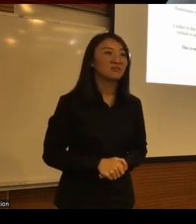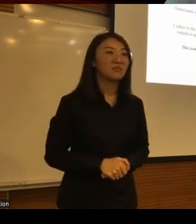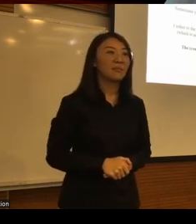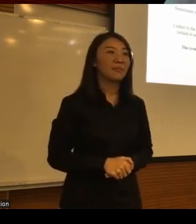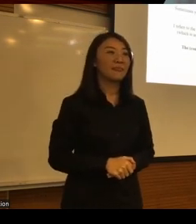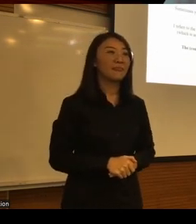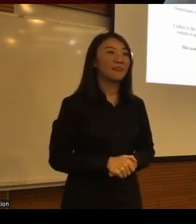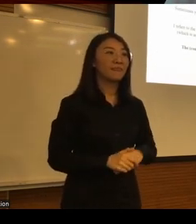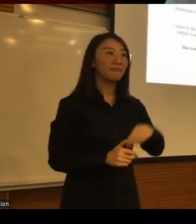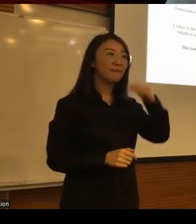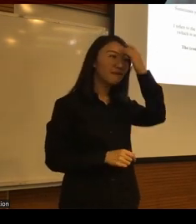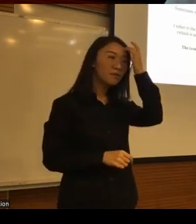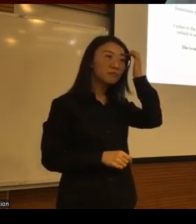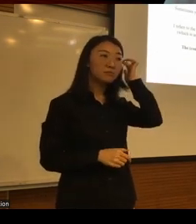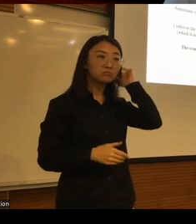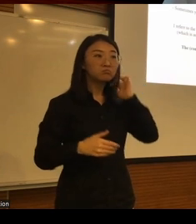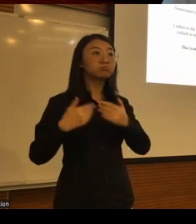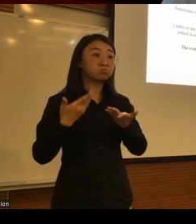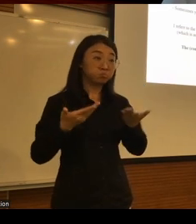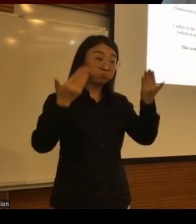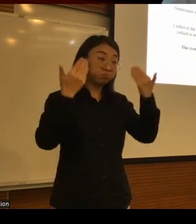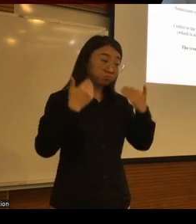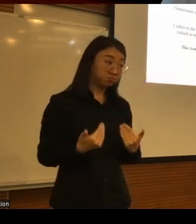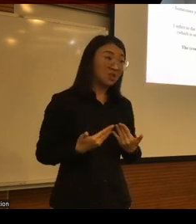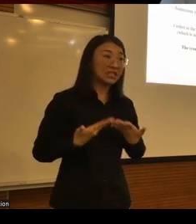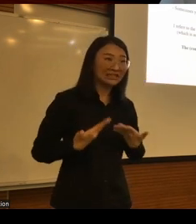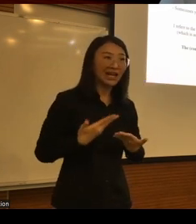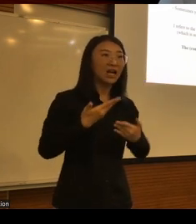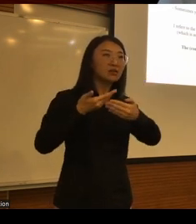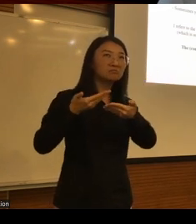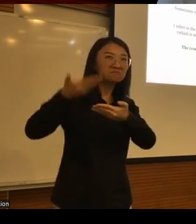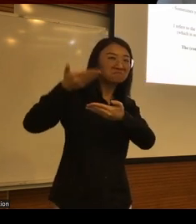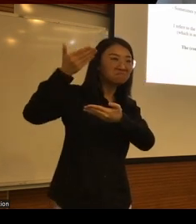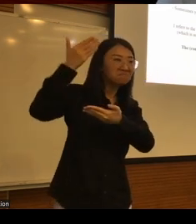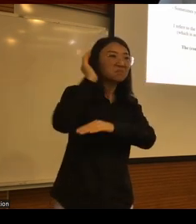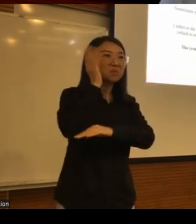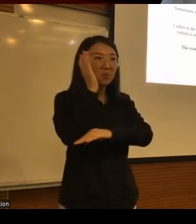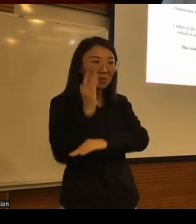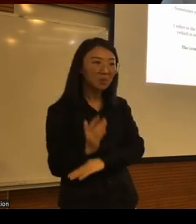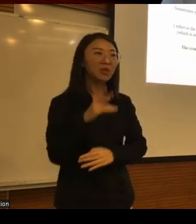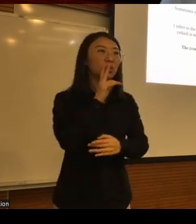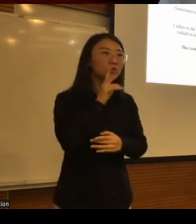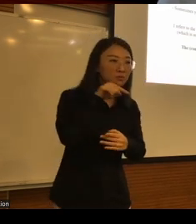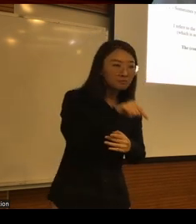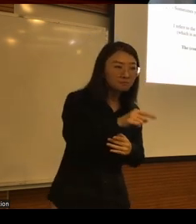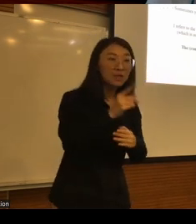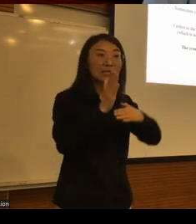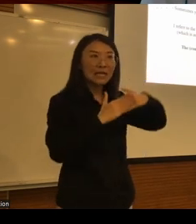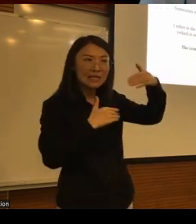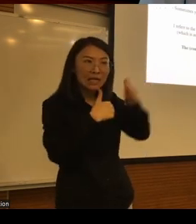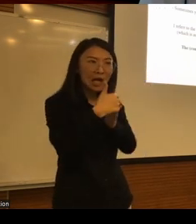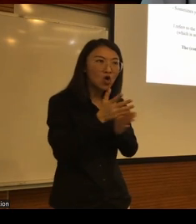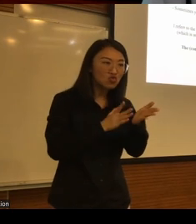Okay, so far we have looked at things in an overall way, not very technical. Now, if